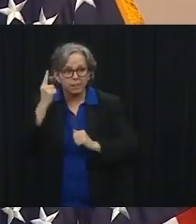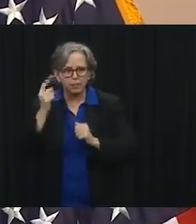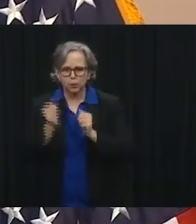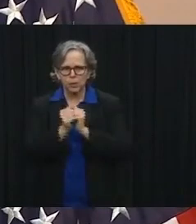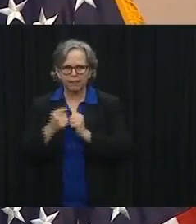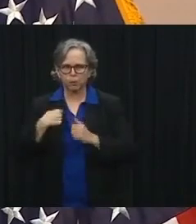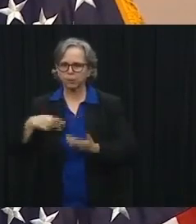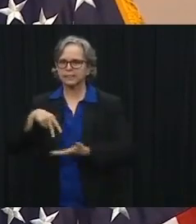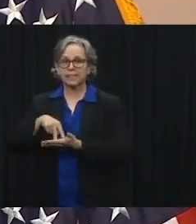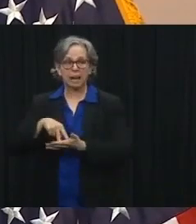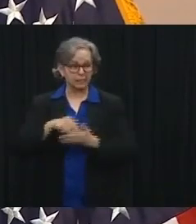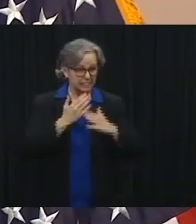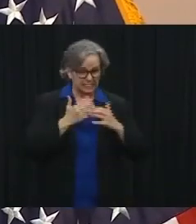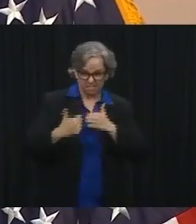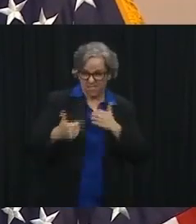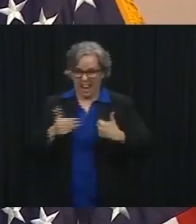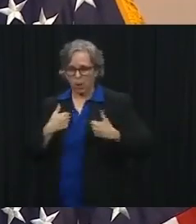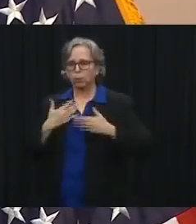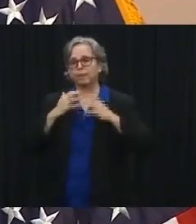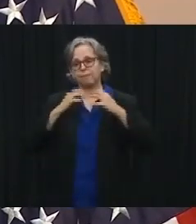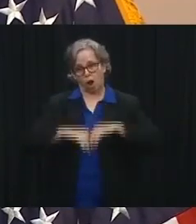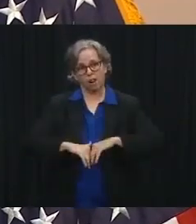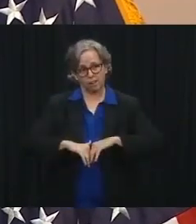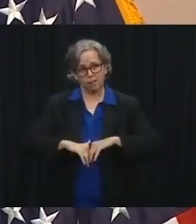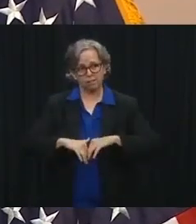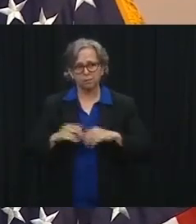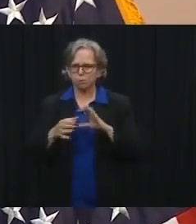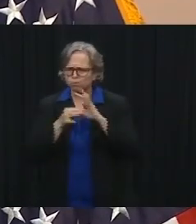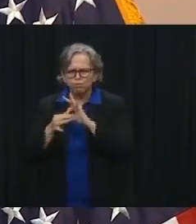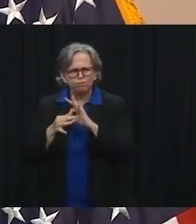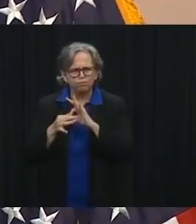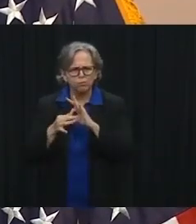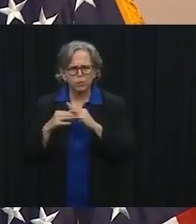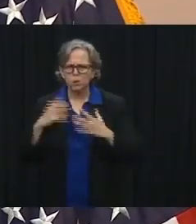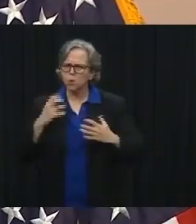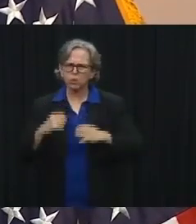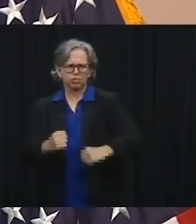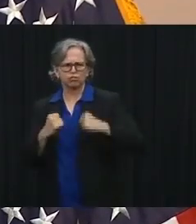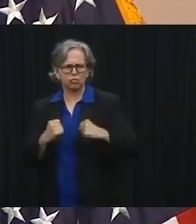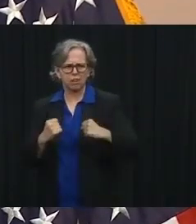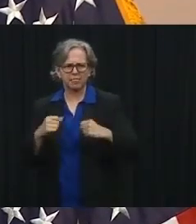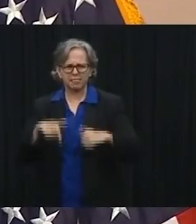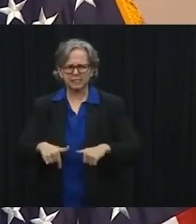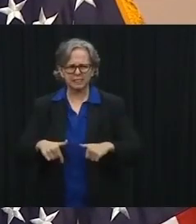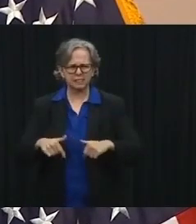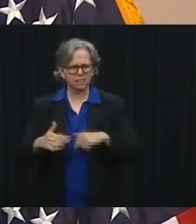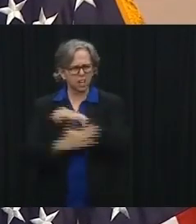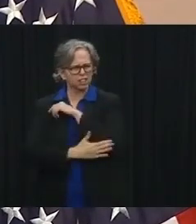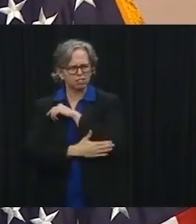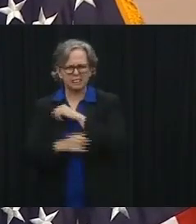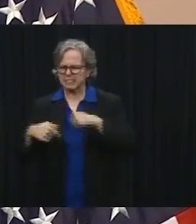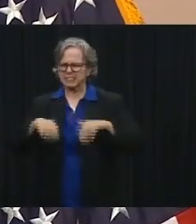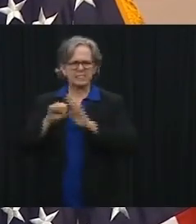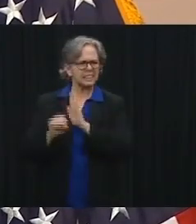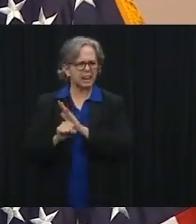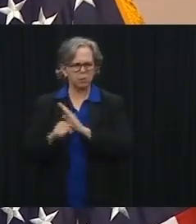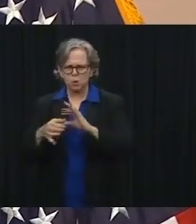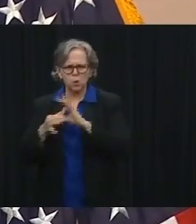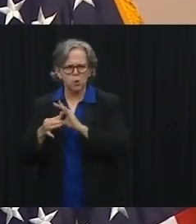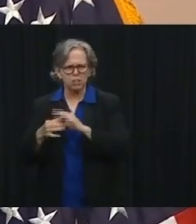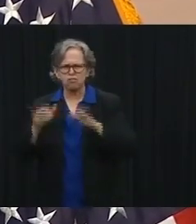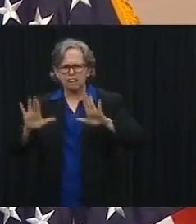in unity there is great strength. And in this country and in this state, we have unity and great strength. God